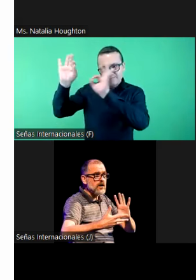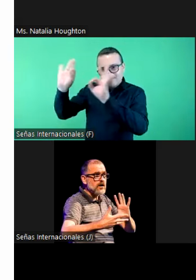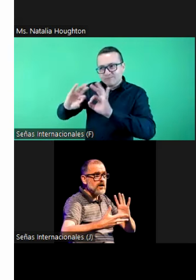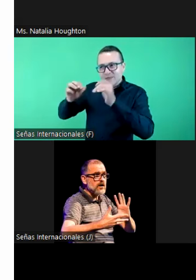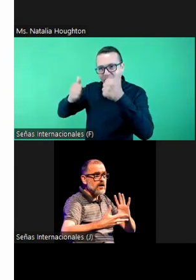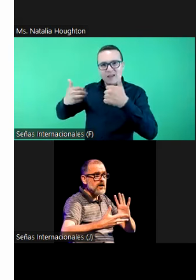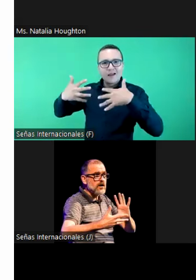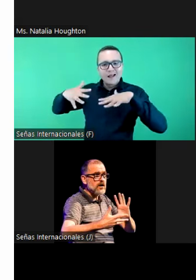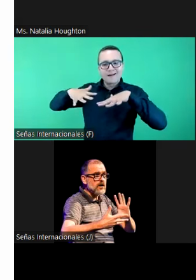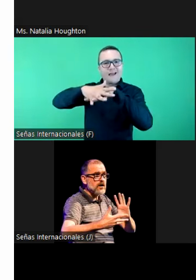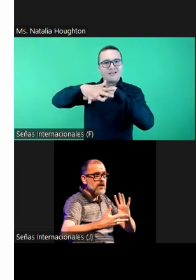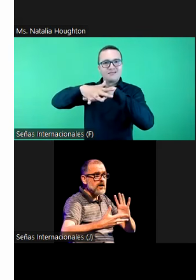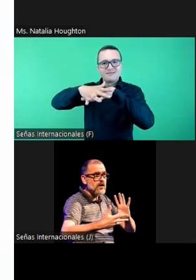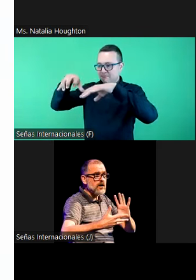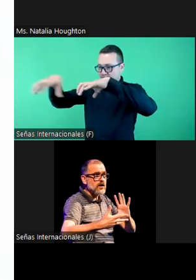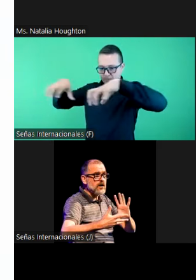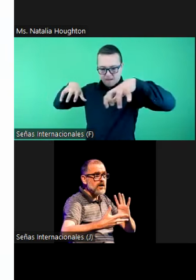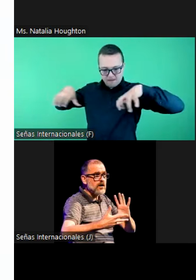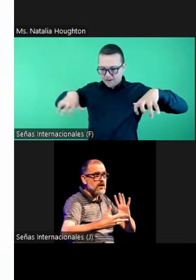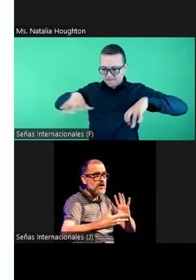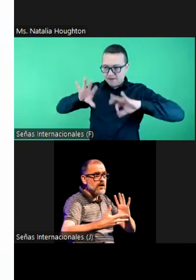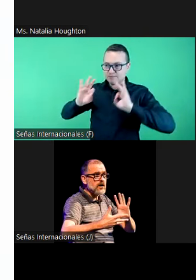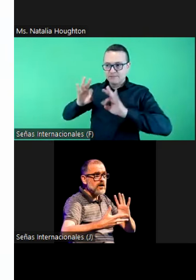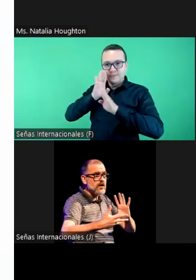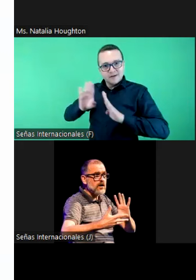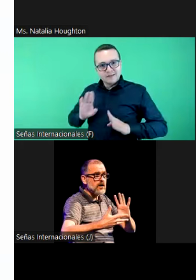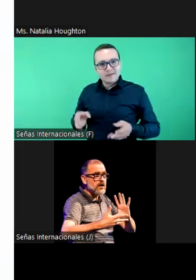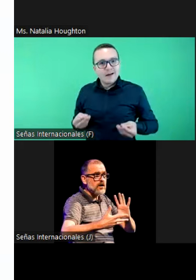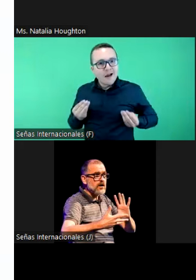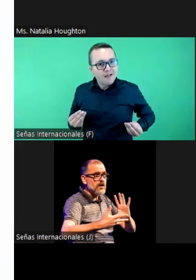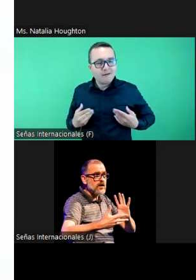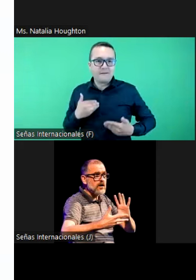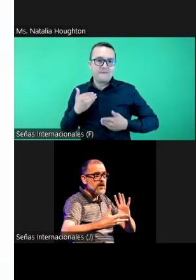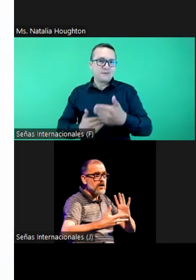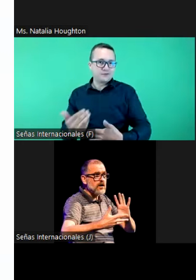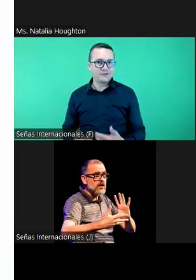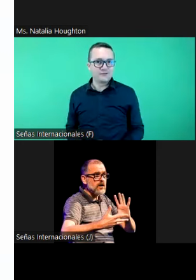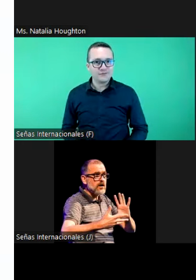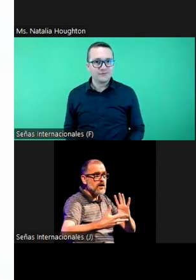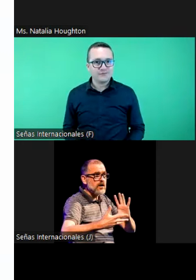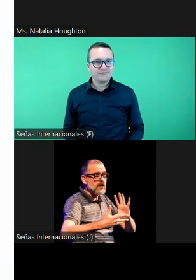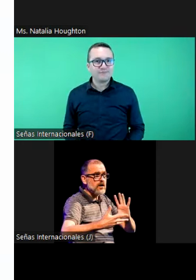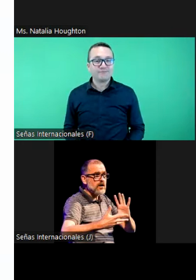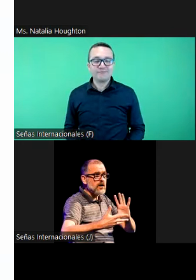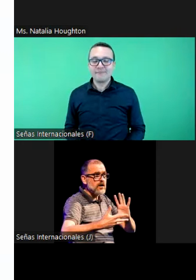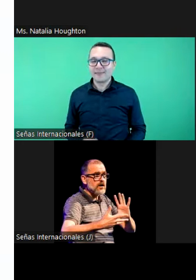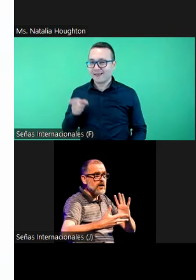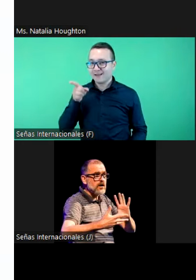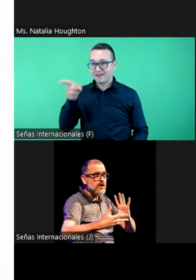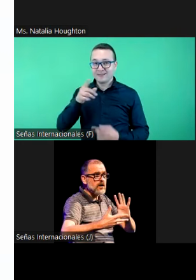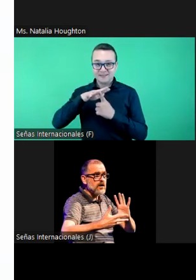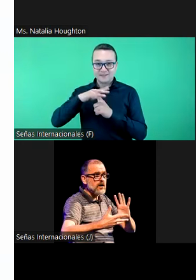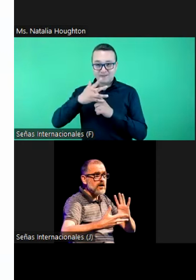organizational barriers, and also the quality of the processes. In many of these